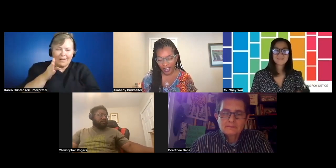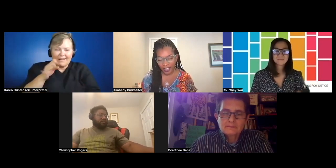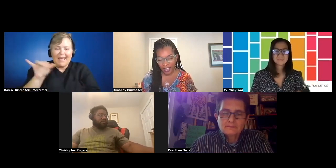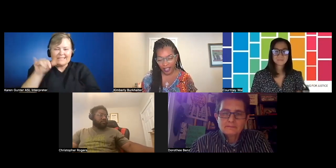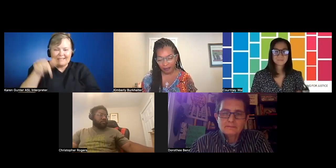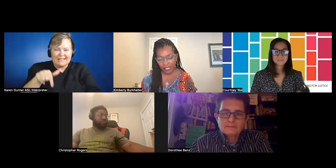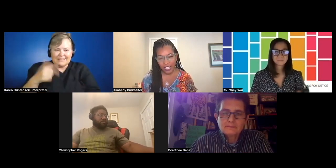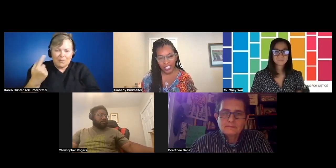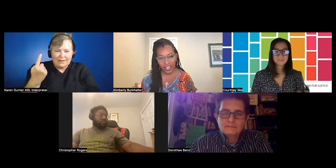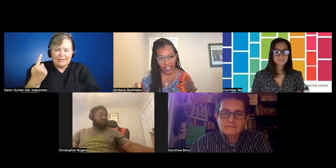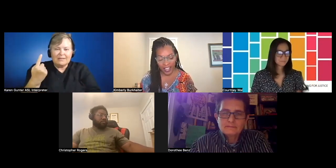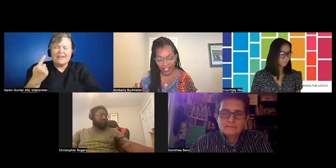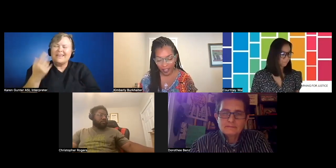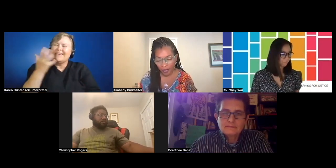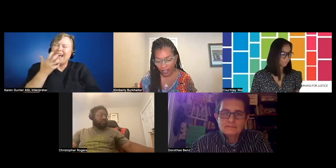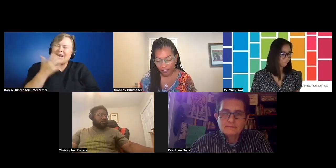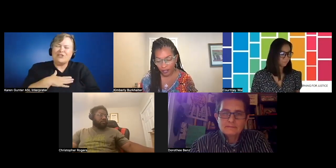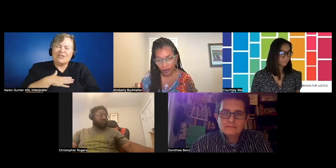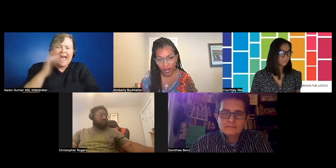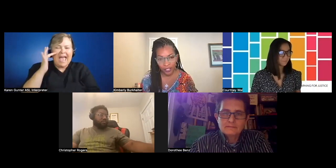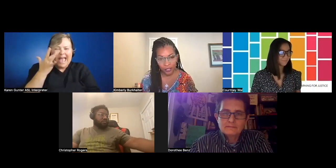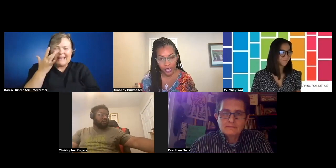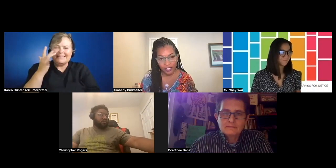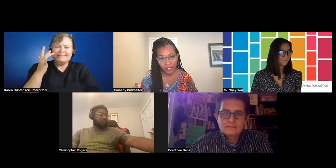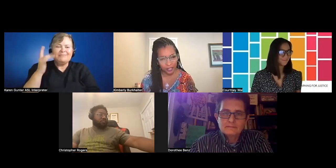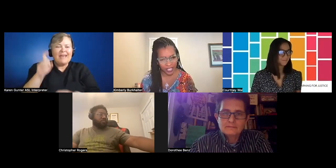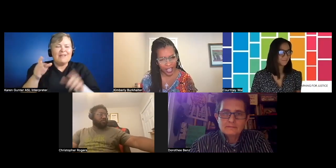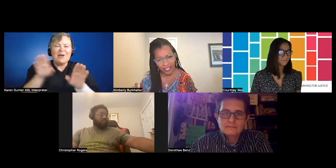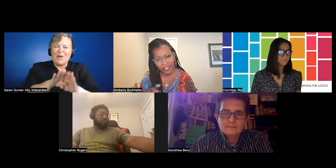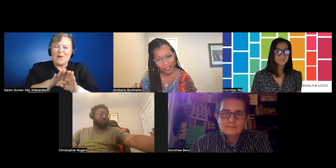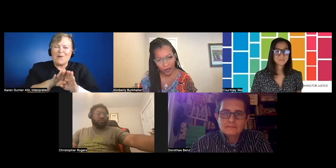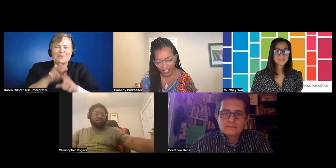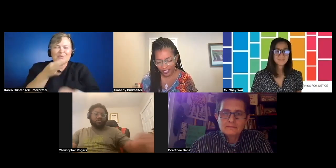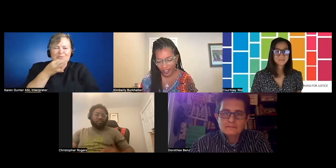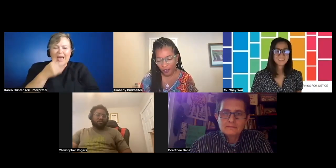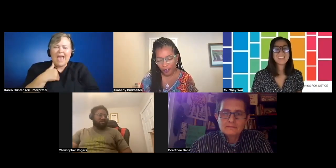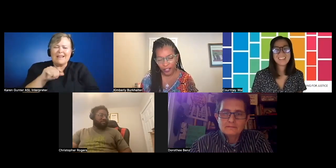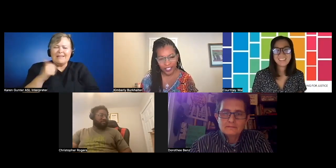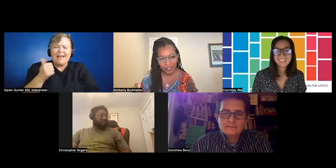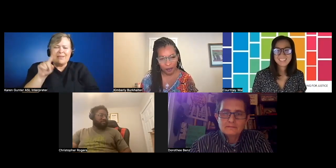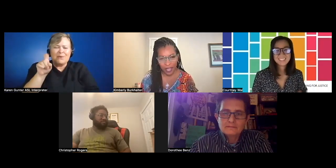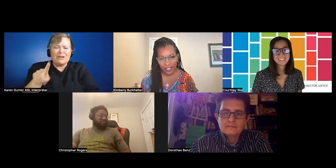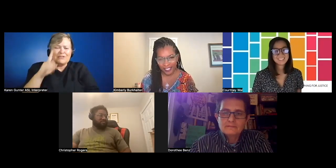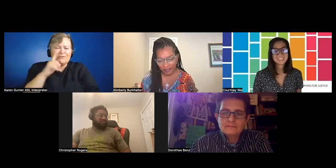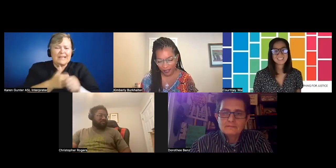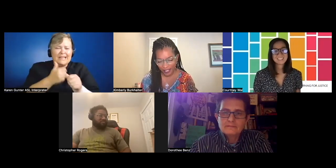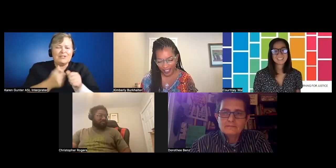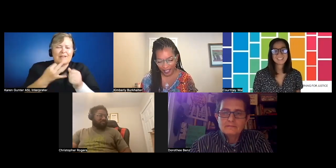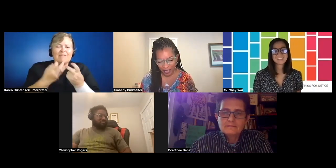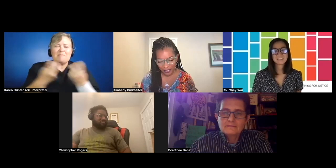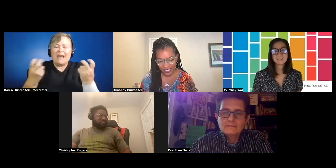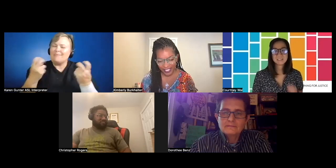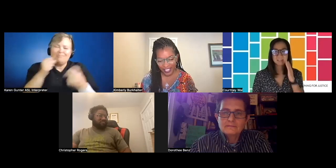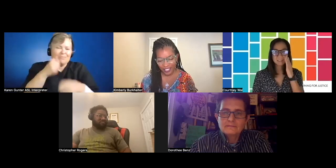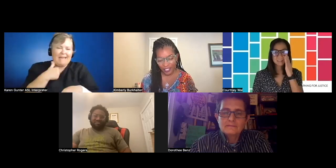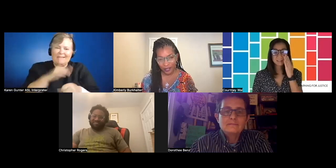one. And gosh, I hate that we have to close out so soon, because I had another question for each of our panelists, but we're not going to